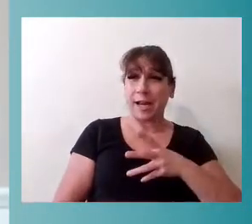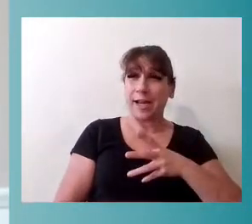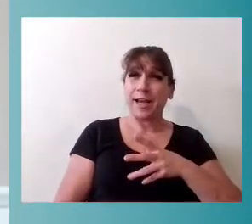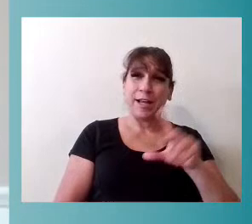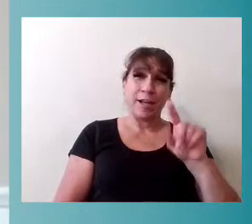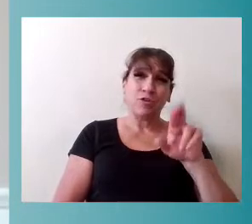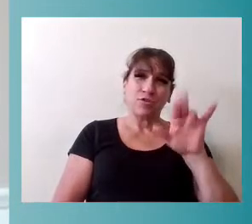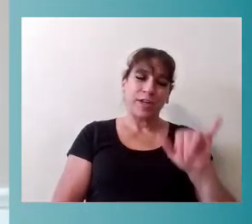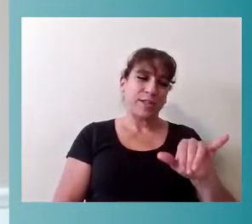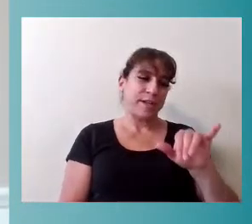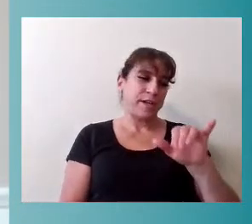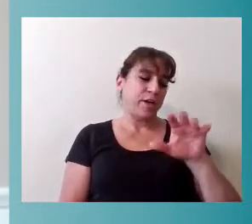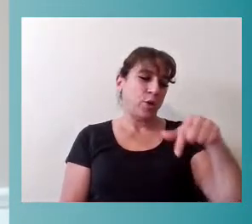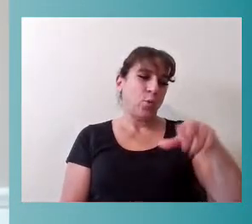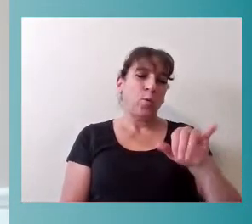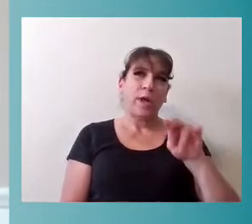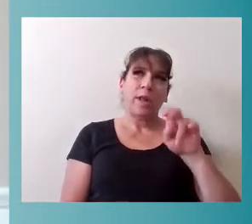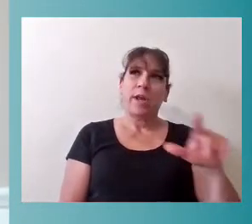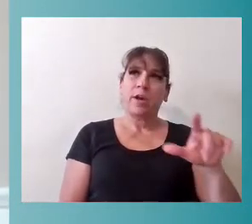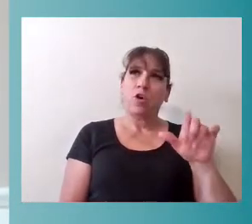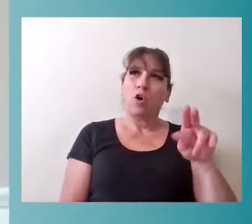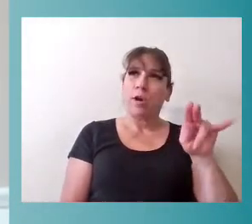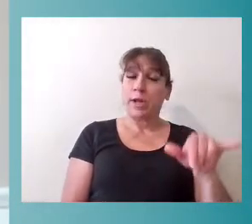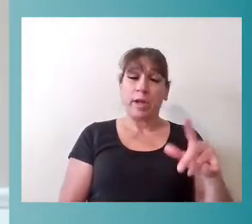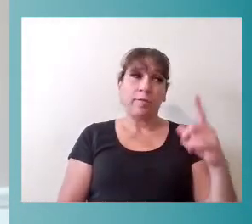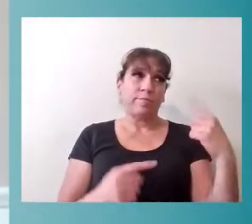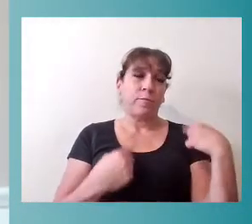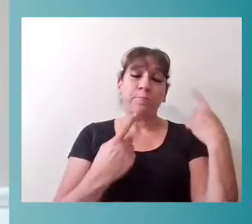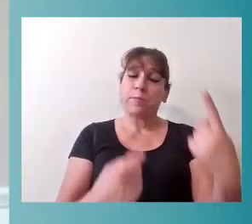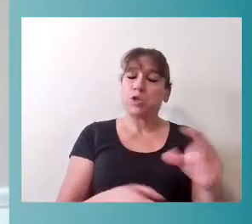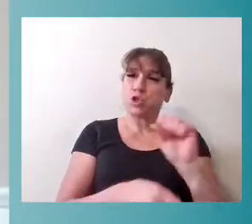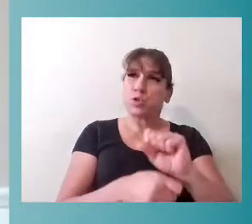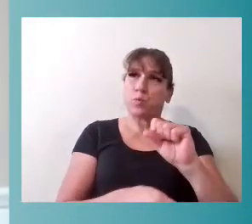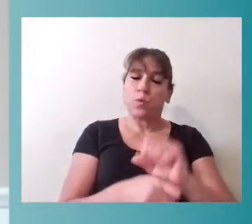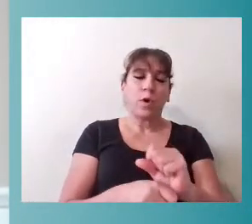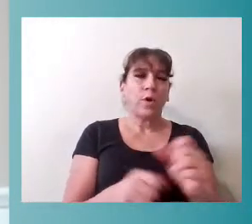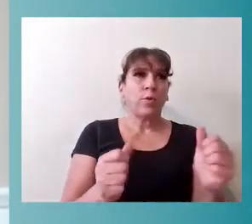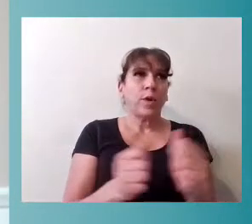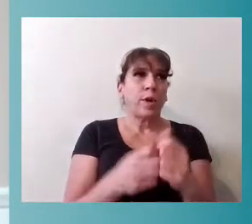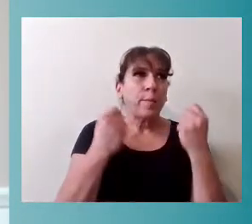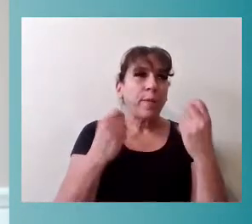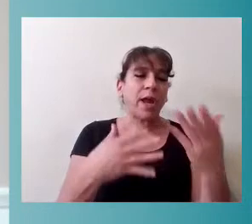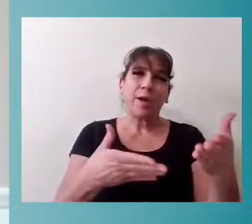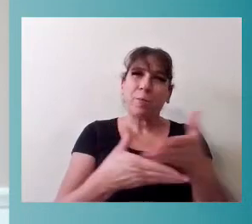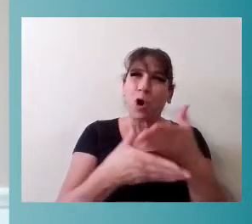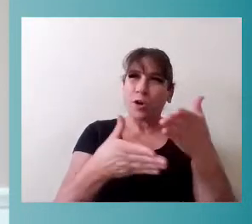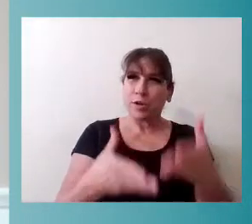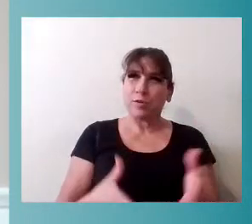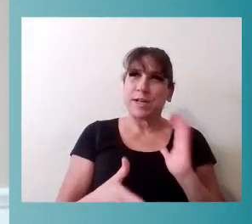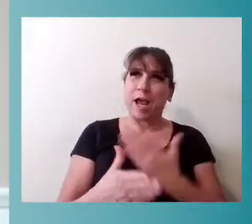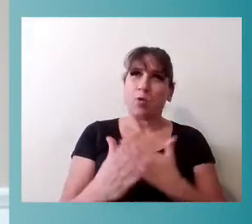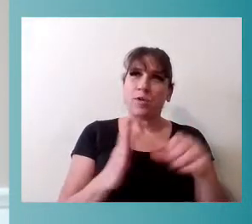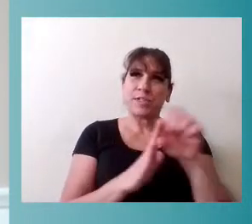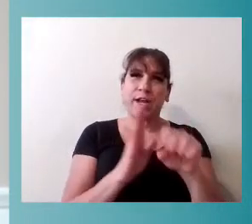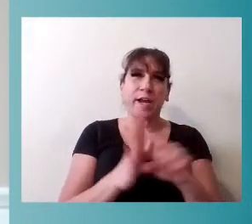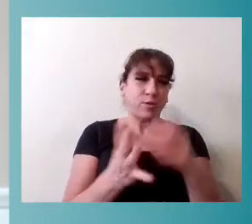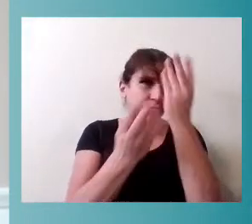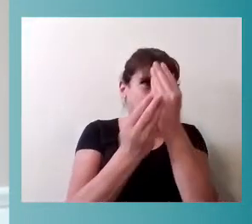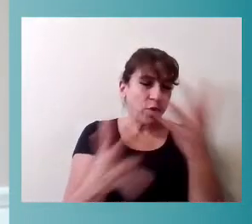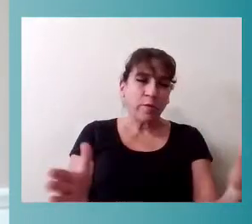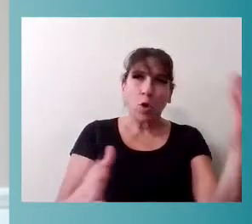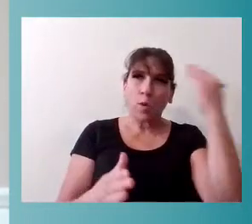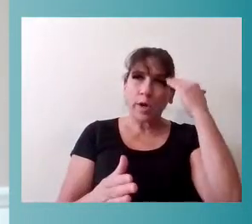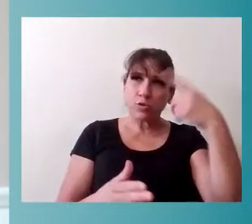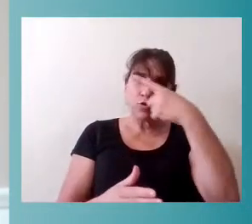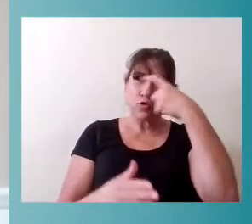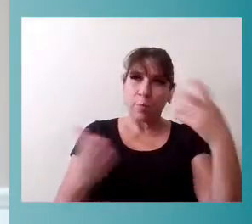Tracey Quillen Carney. Over the years, she has worked alongside of many partners in our state to bring awareness to trauma in